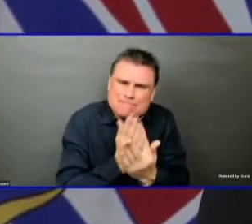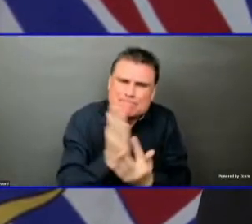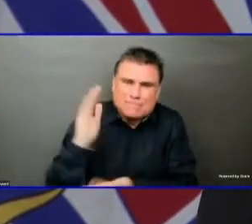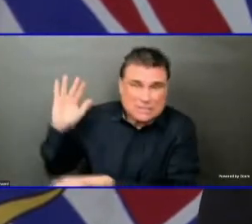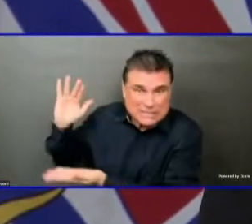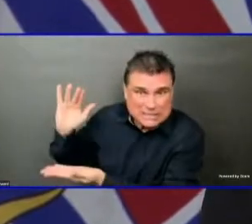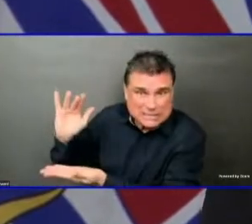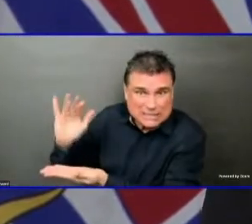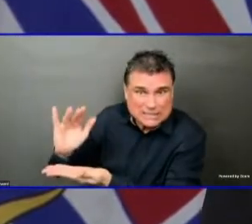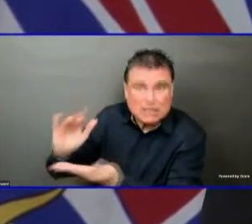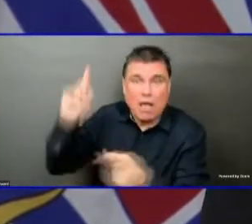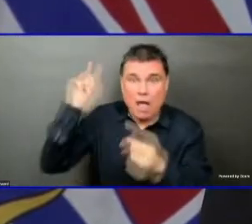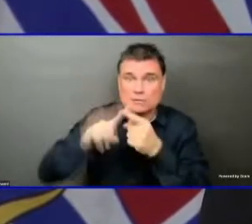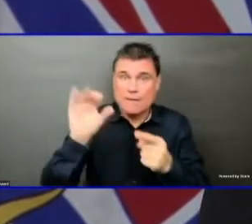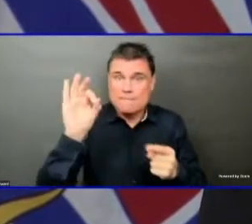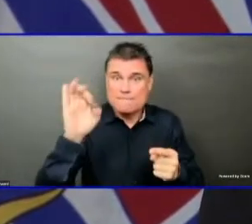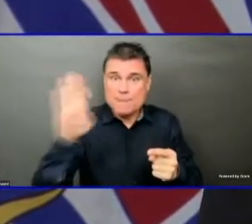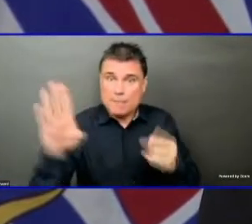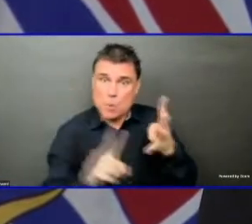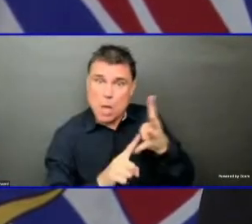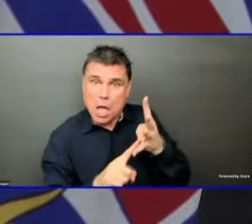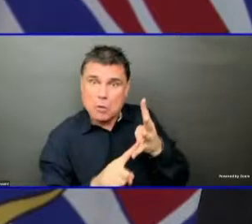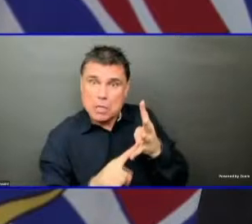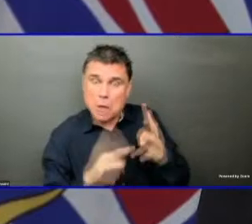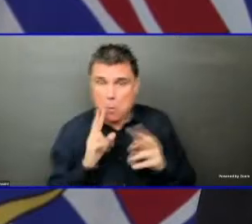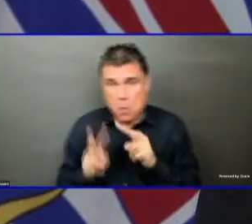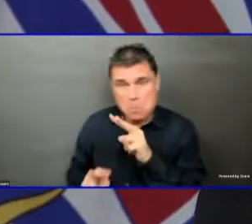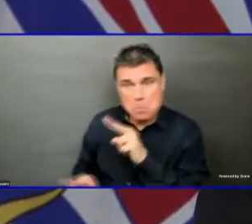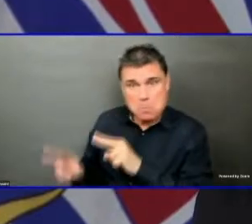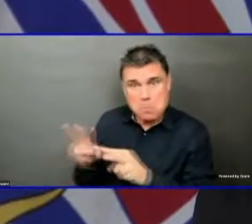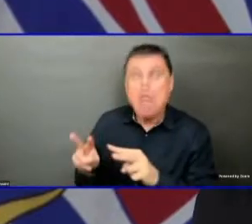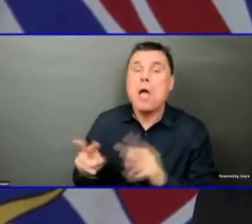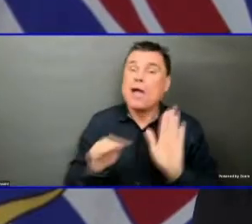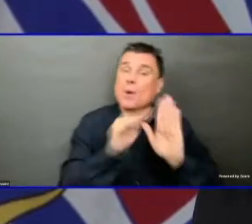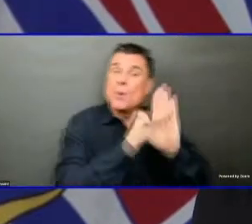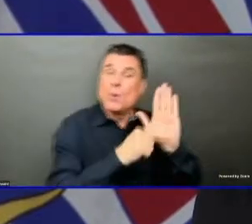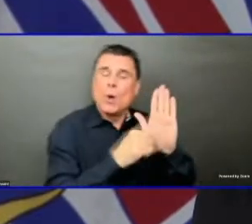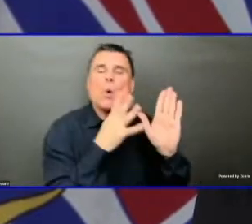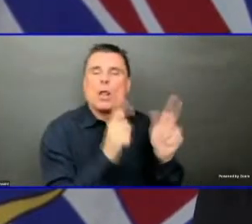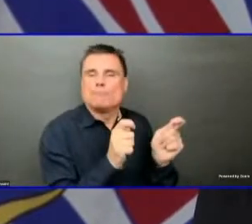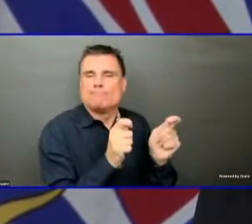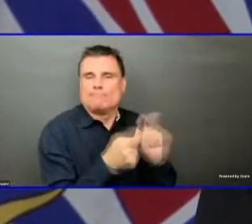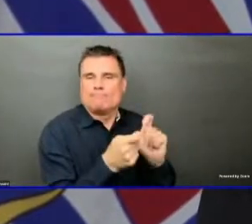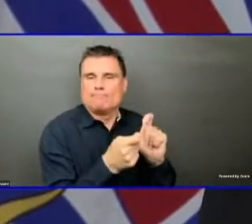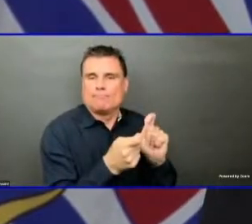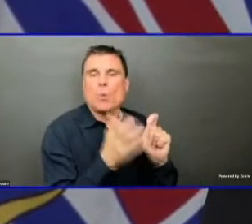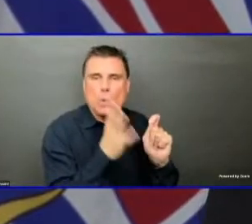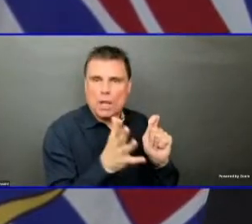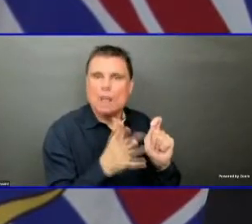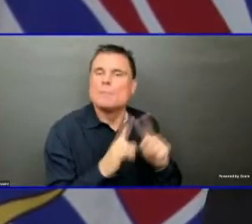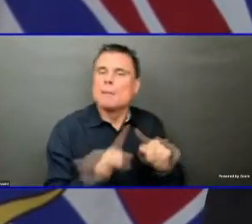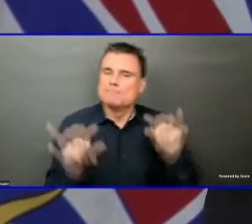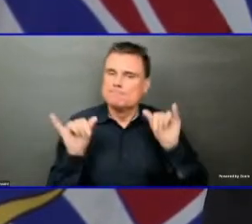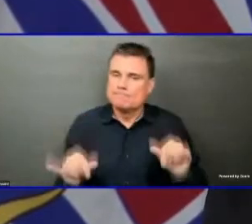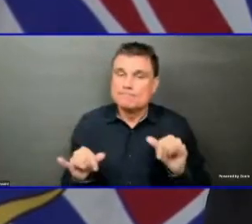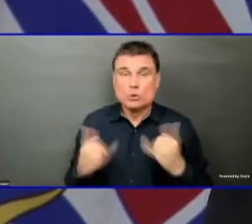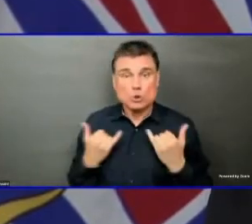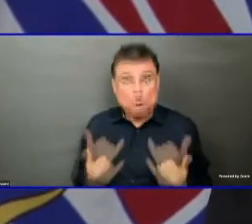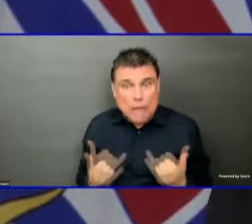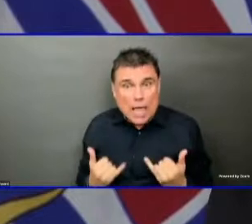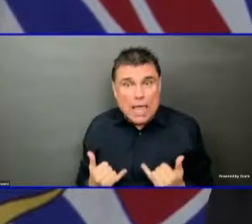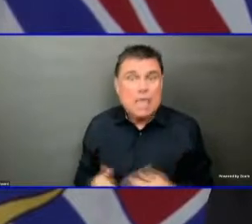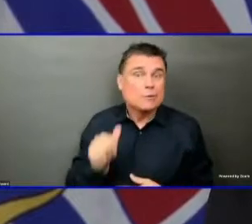this for the next while, today, tomorrow, this weekend, and next, so we can get to those